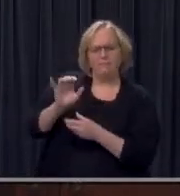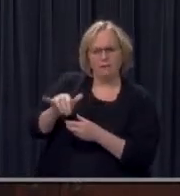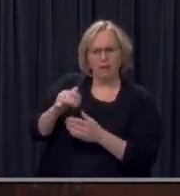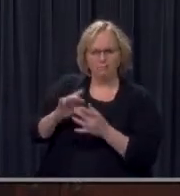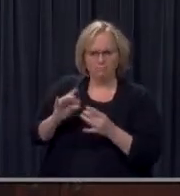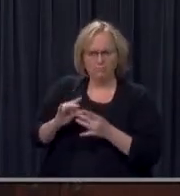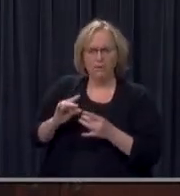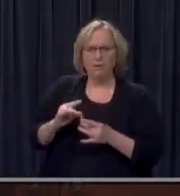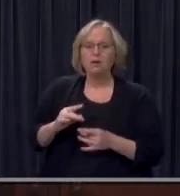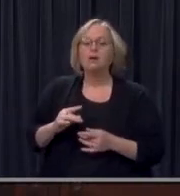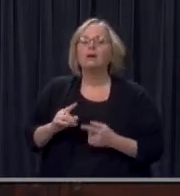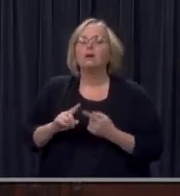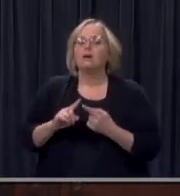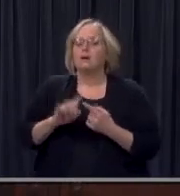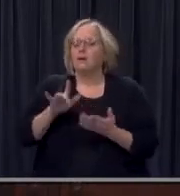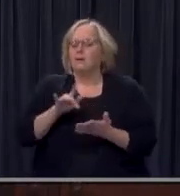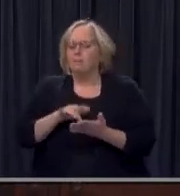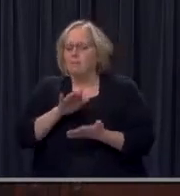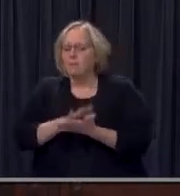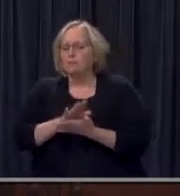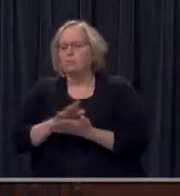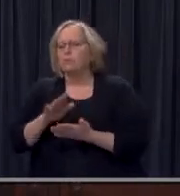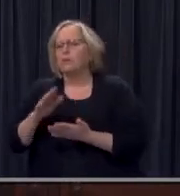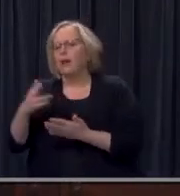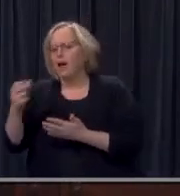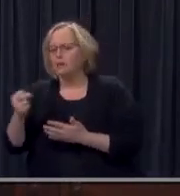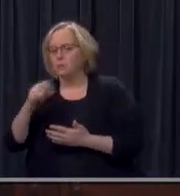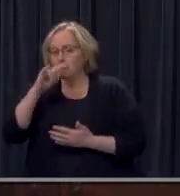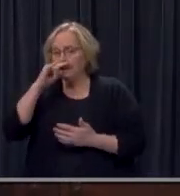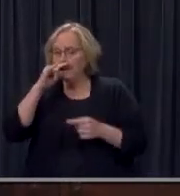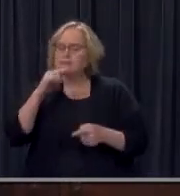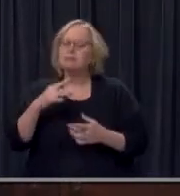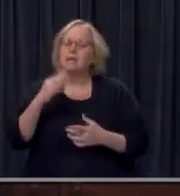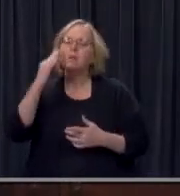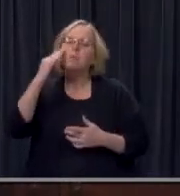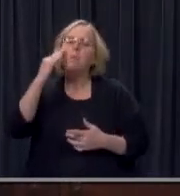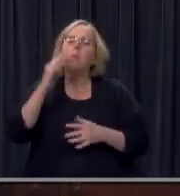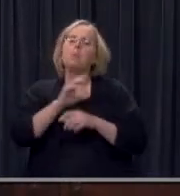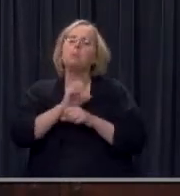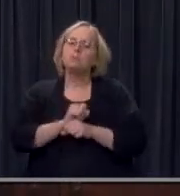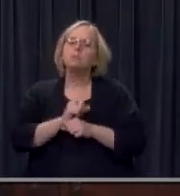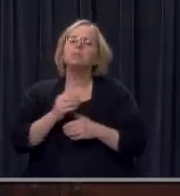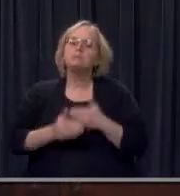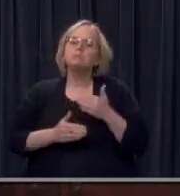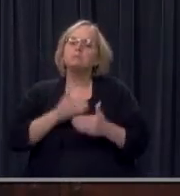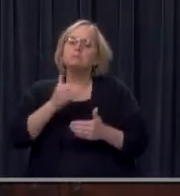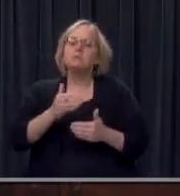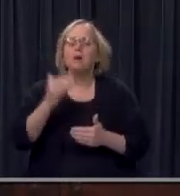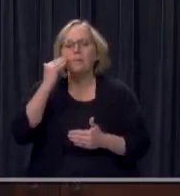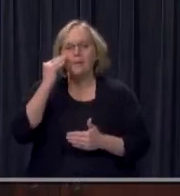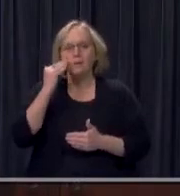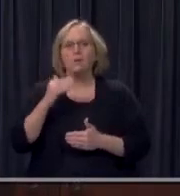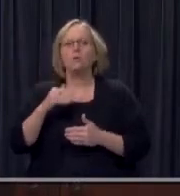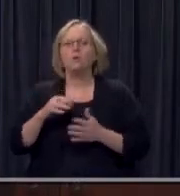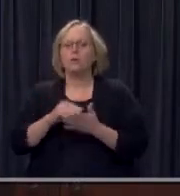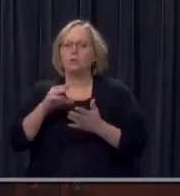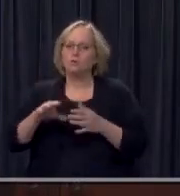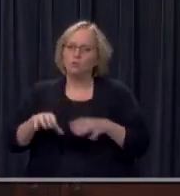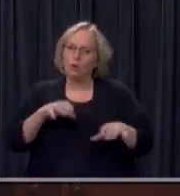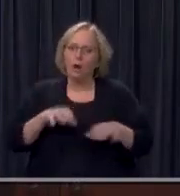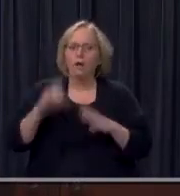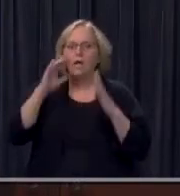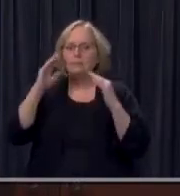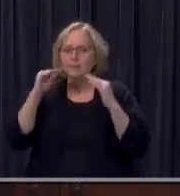I think as kids get into middle school and high school, they know the routines of school, they know the code of student conduct, they know the expectations. And so I